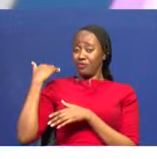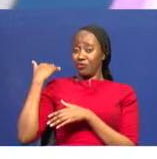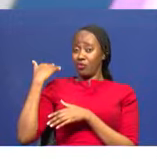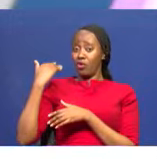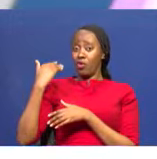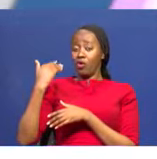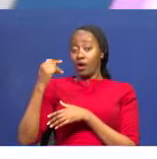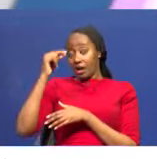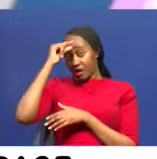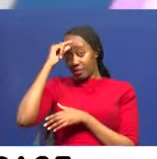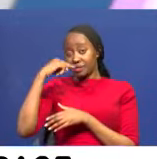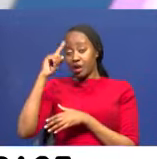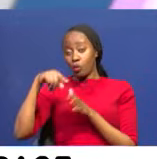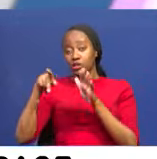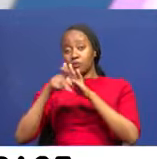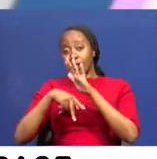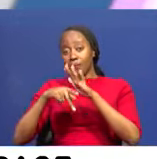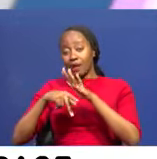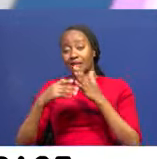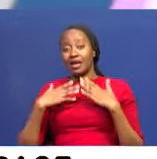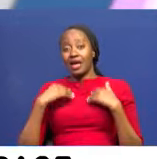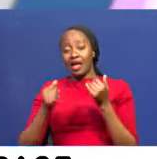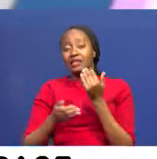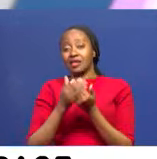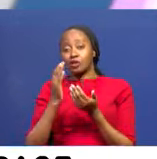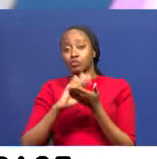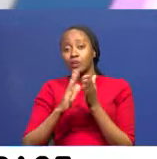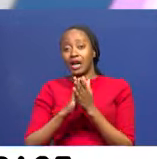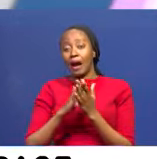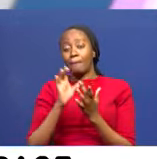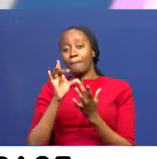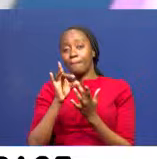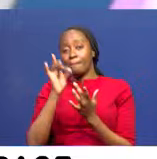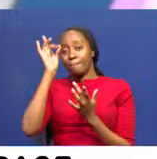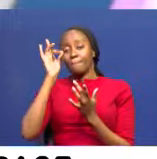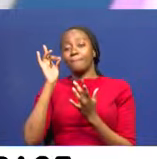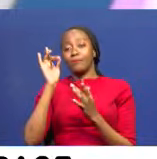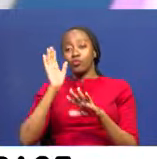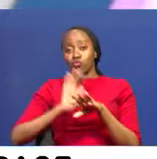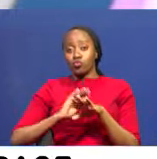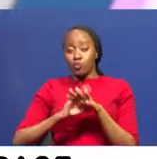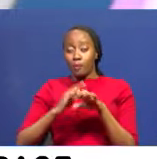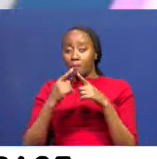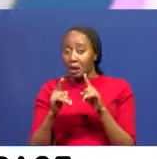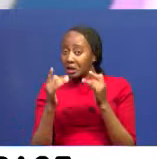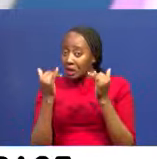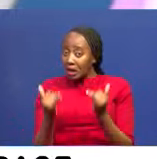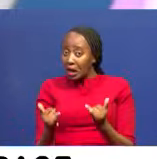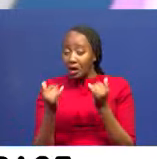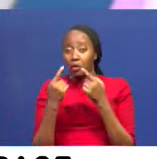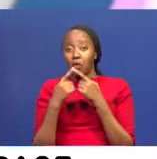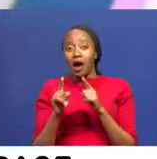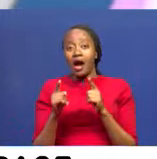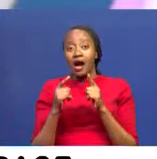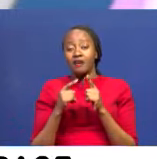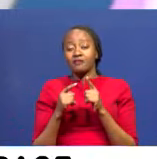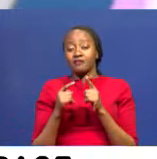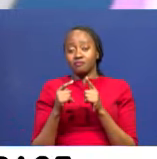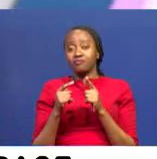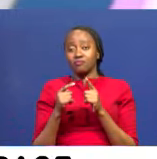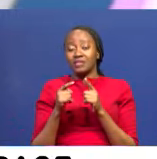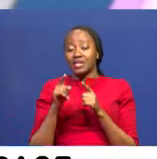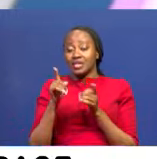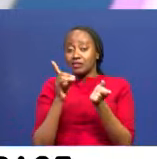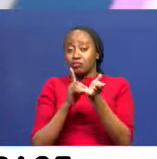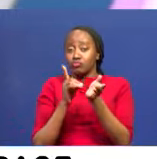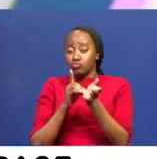they're going to make primary health care a priority in this country. So now with that aspect, the pharmacist is actively